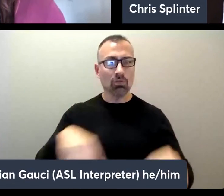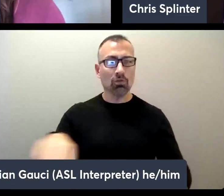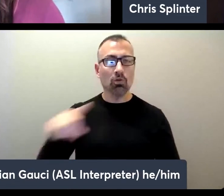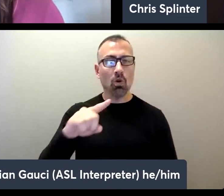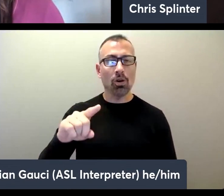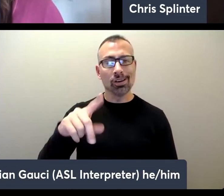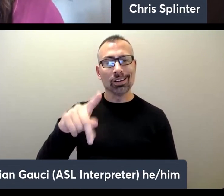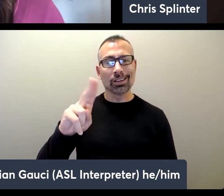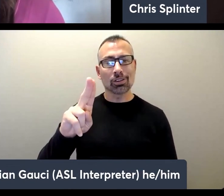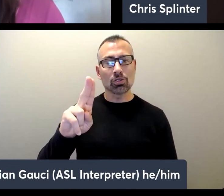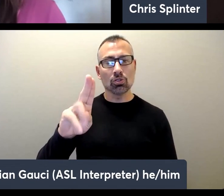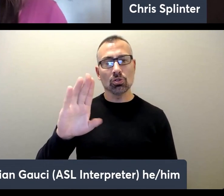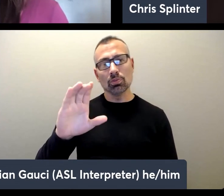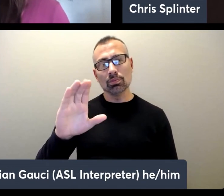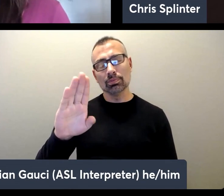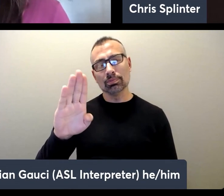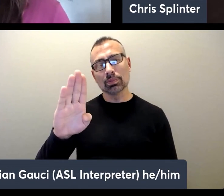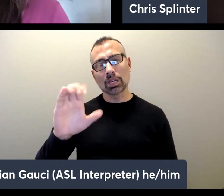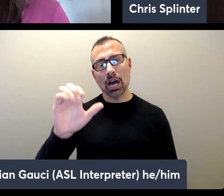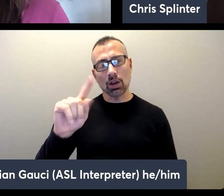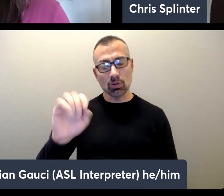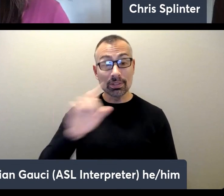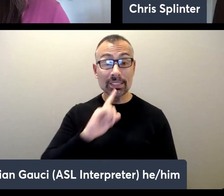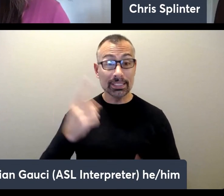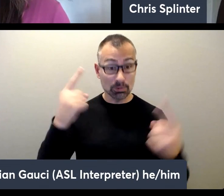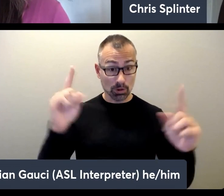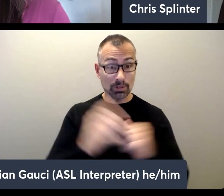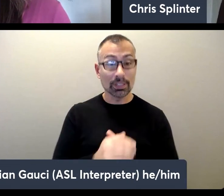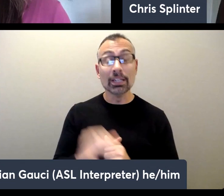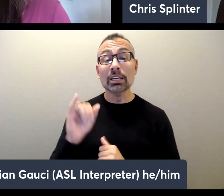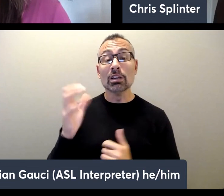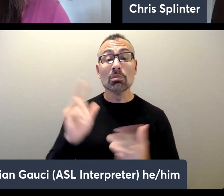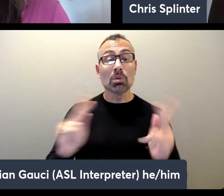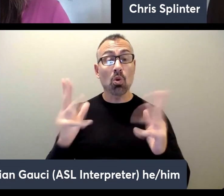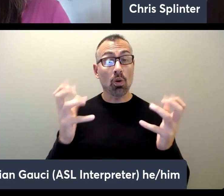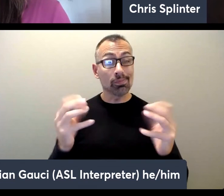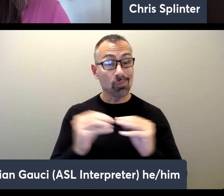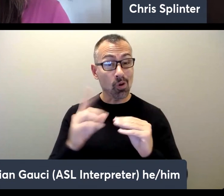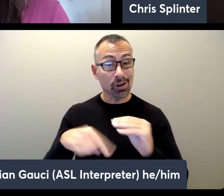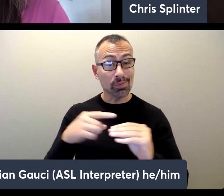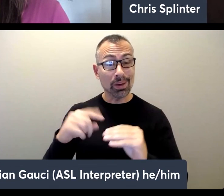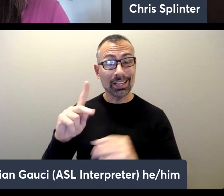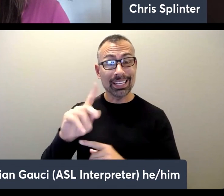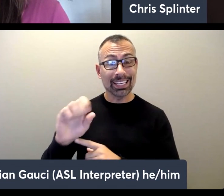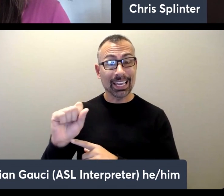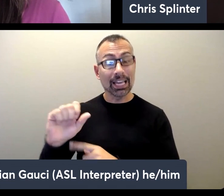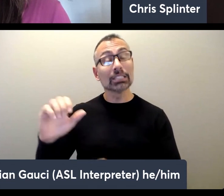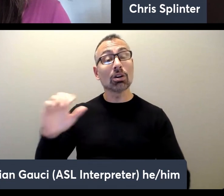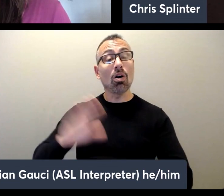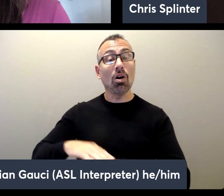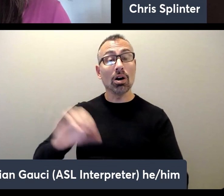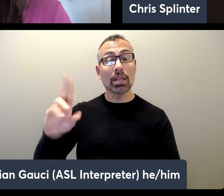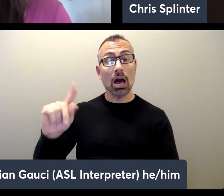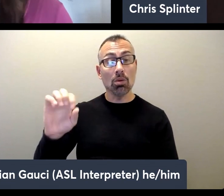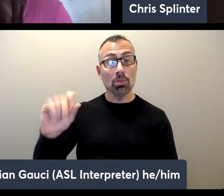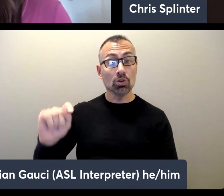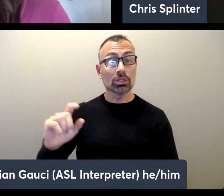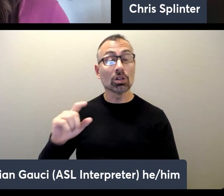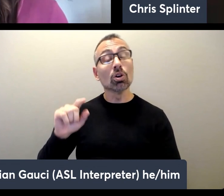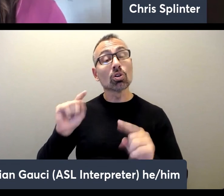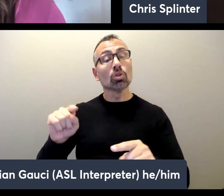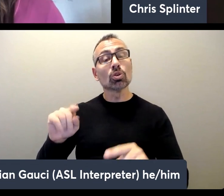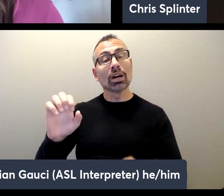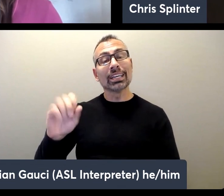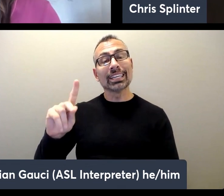more about EKS on Outposts, I would say go to the EKS homepage, the PDP. They